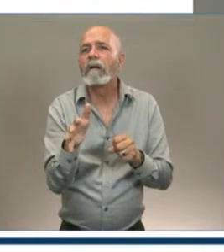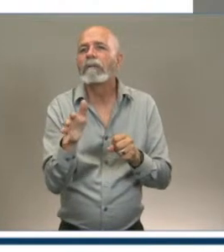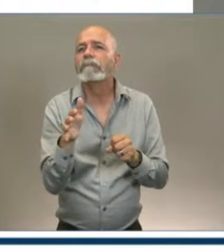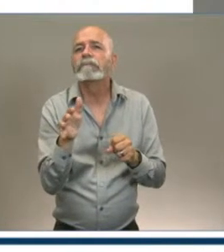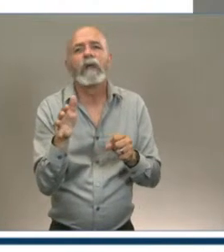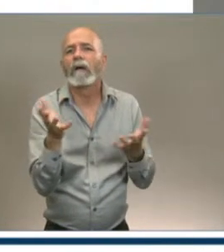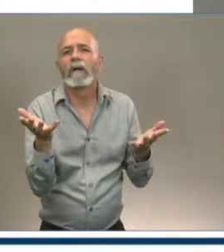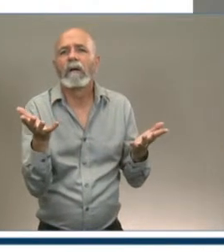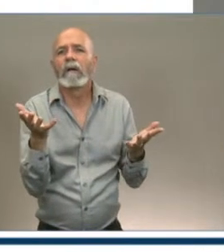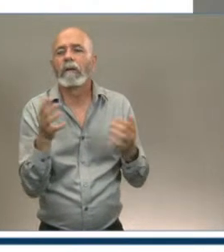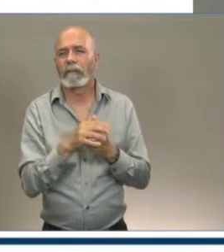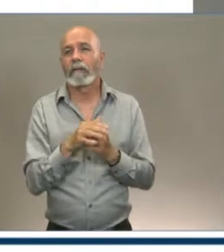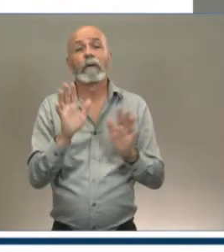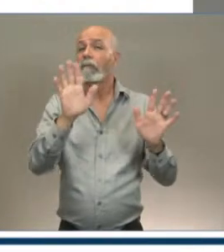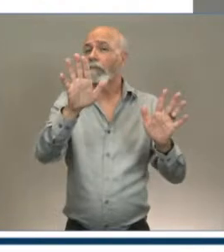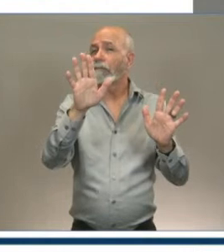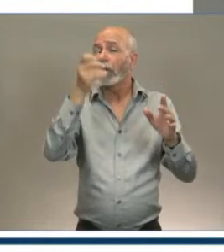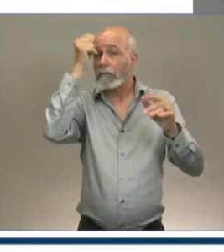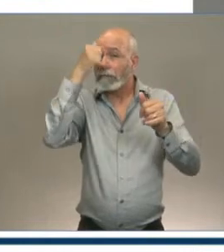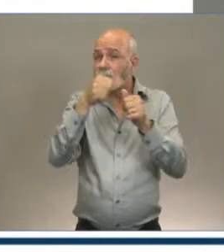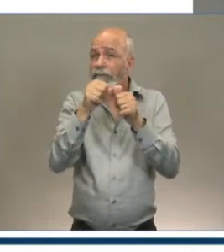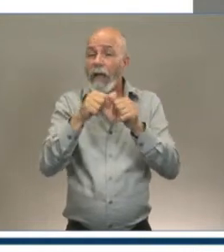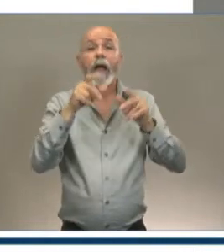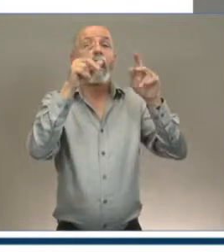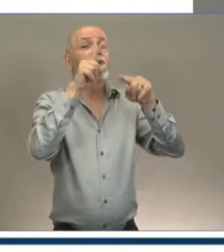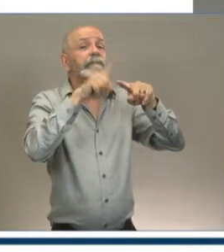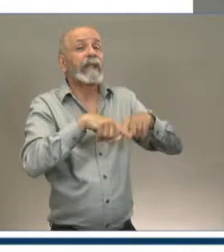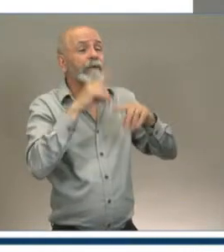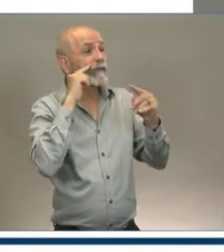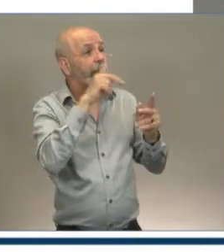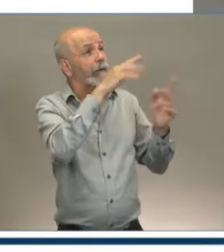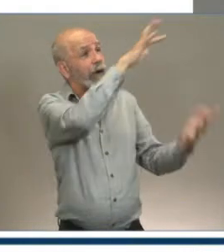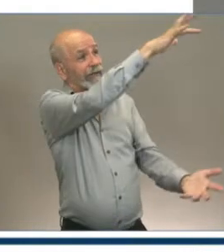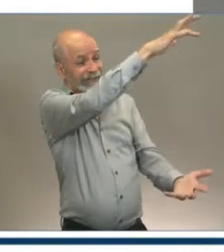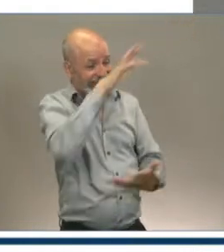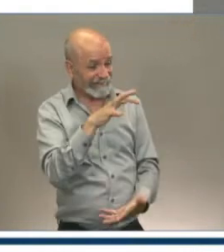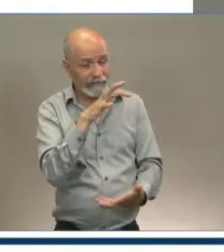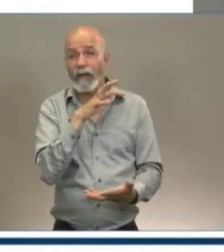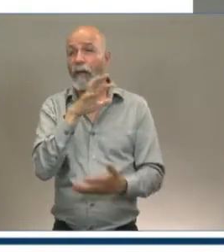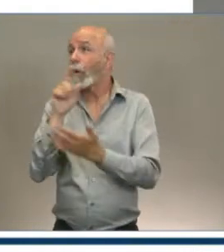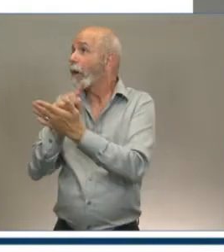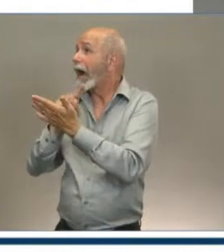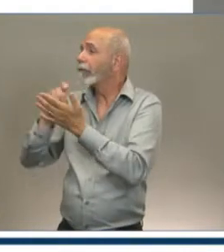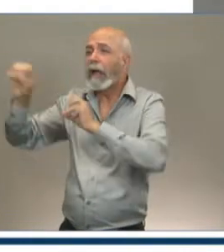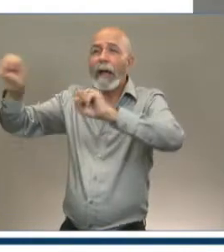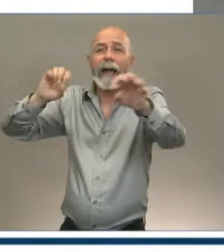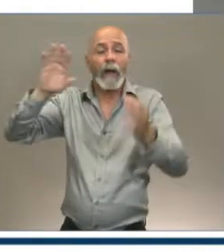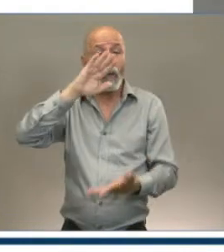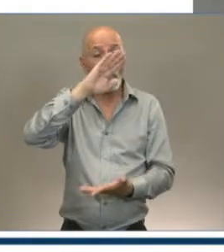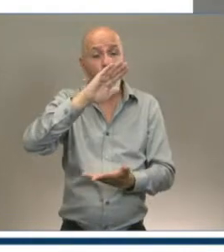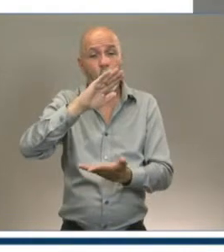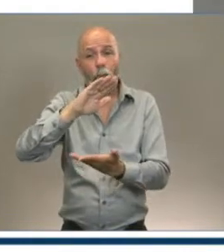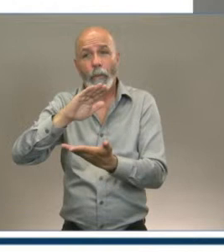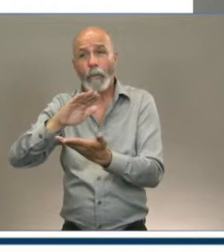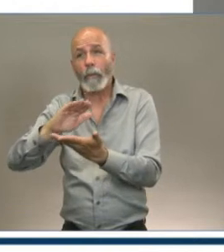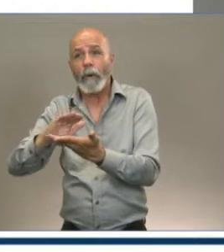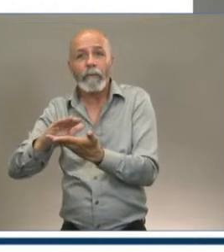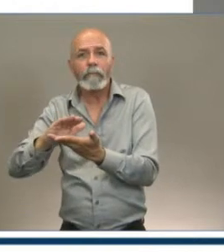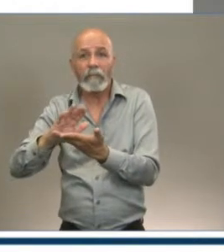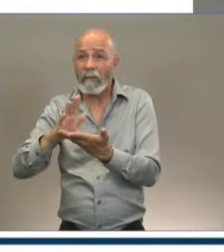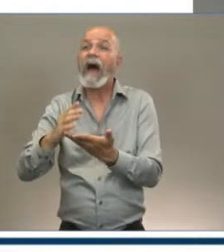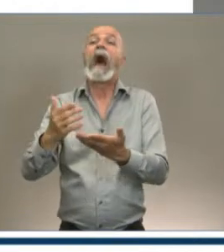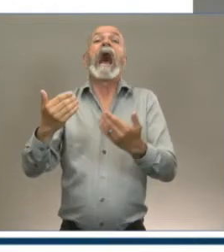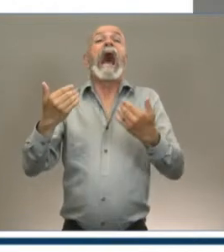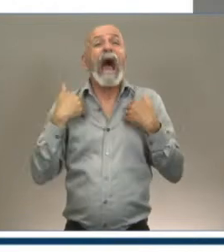amount of vaccine we have left to do as we get towards the end of our supply. We have a very flexible vaccine